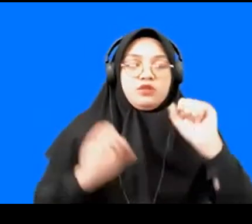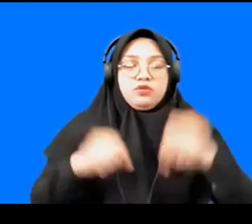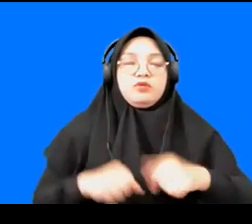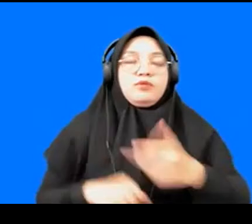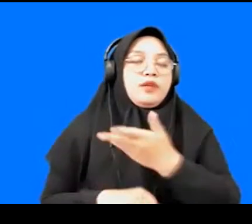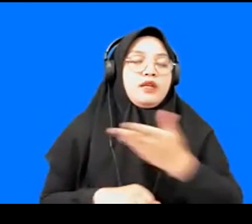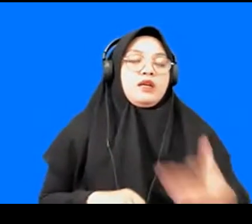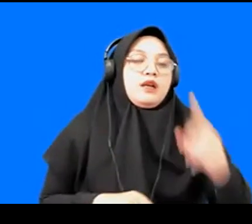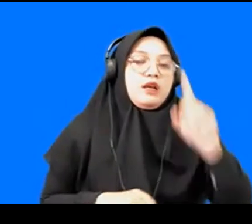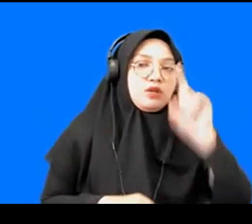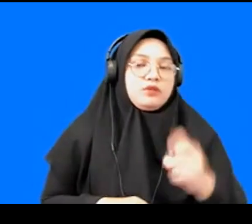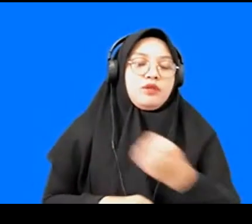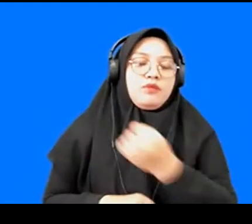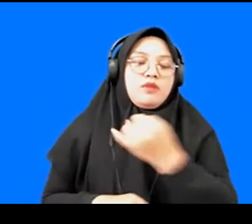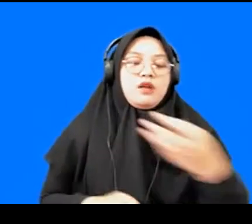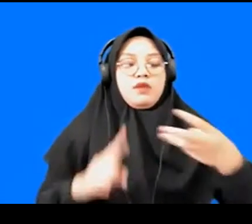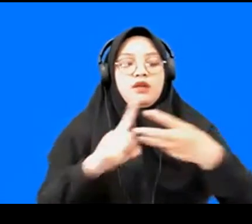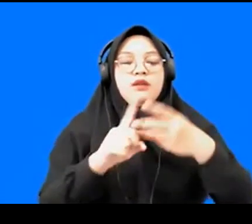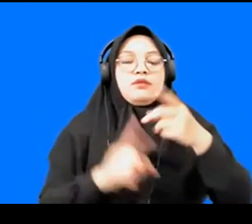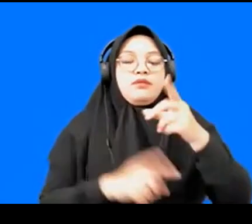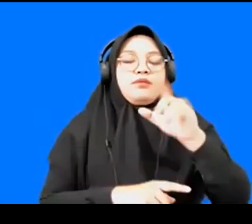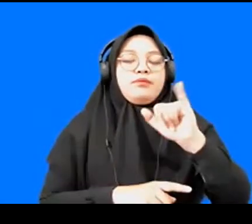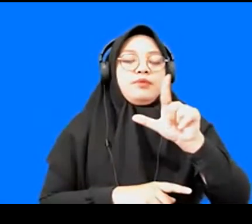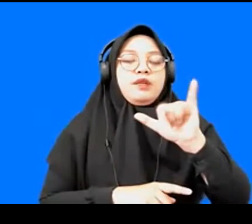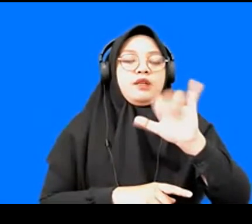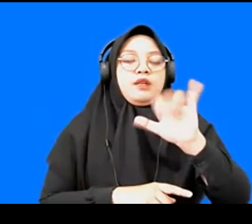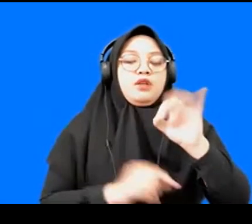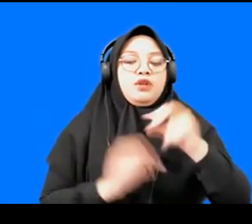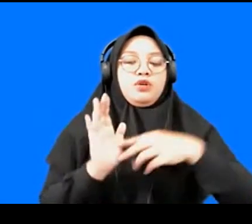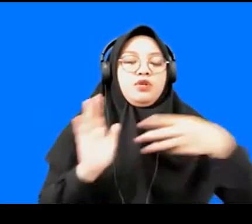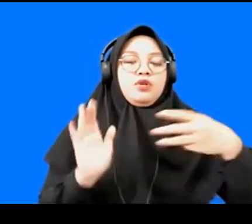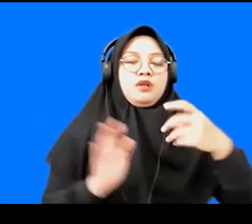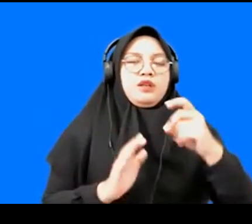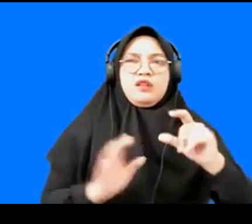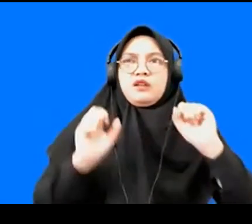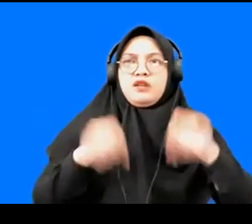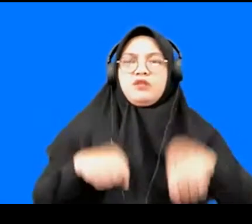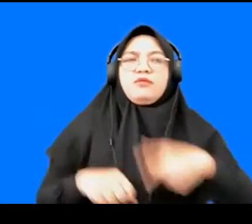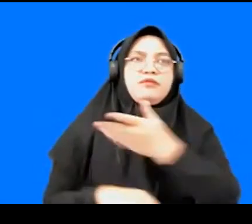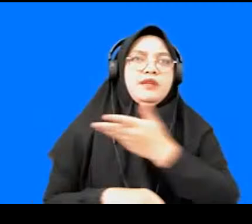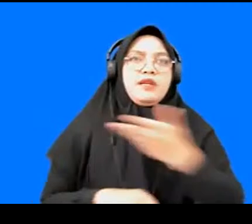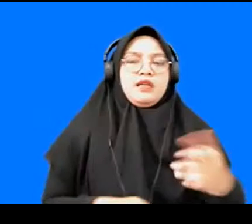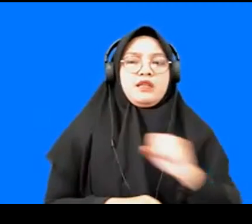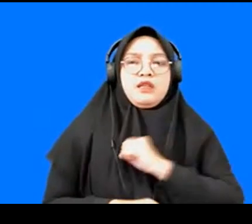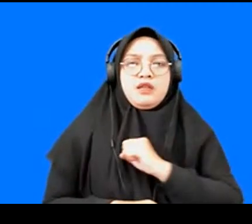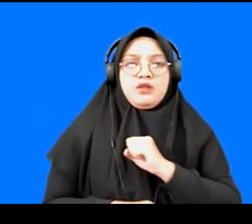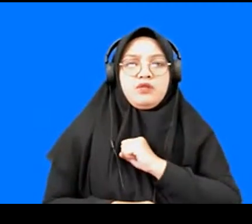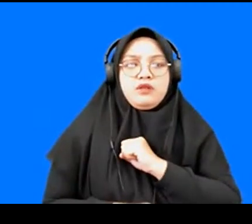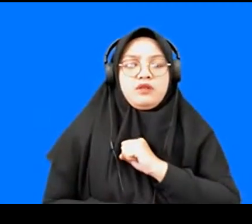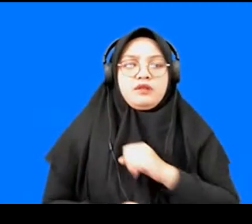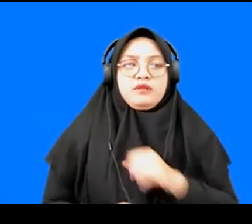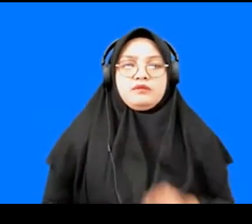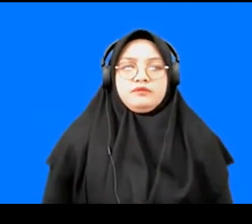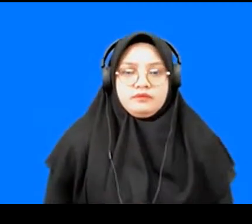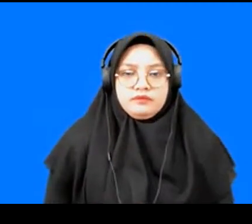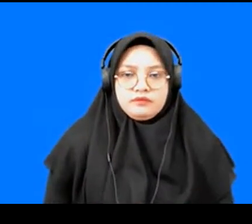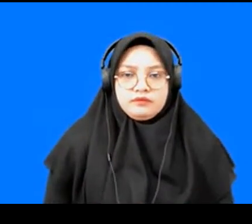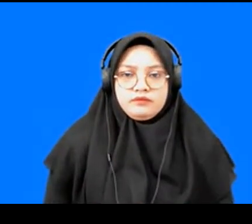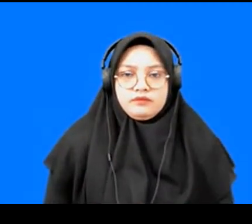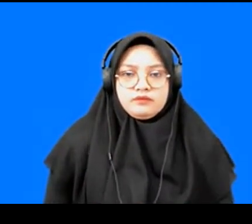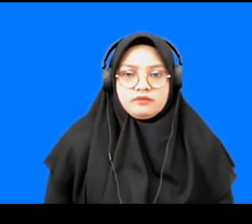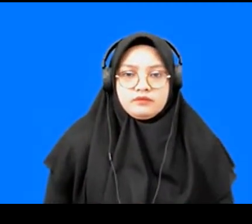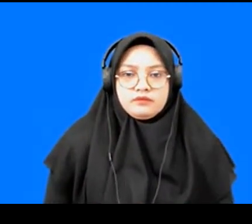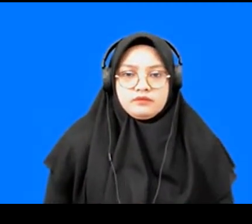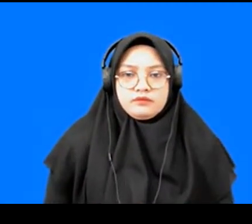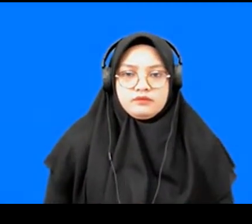they should be actually so scared of not paying a wealth tax because there can be a real pushback